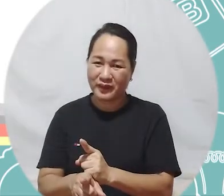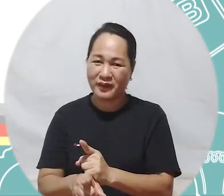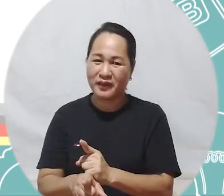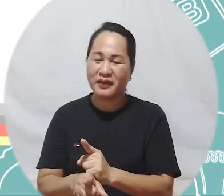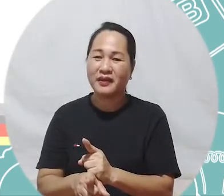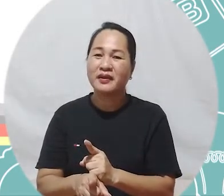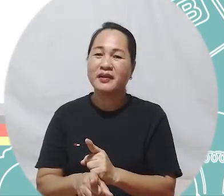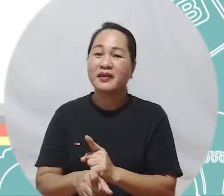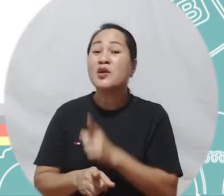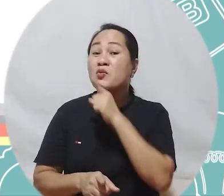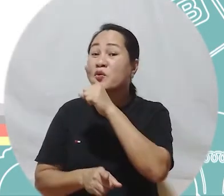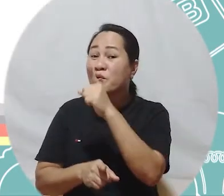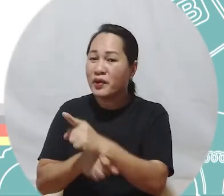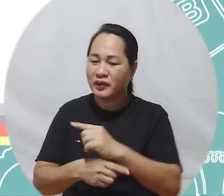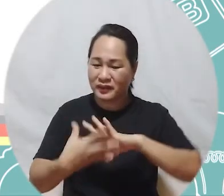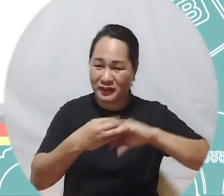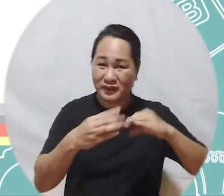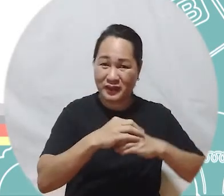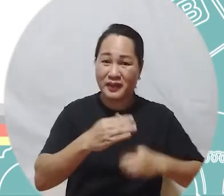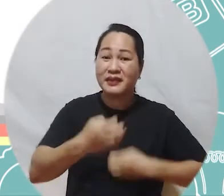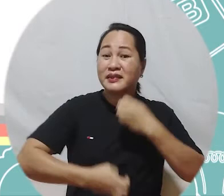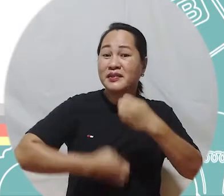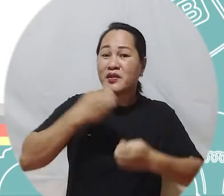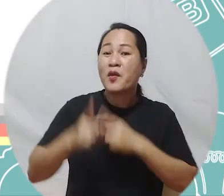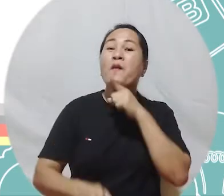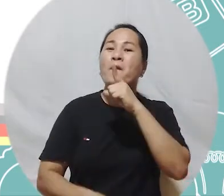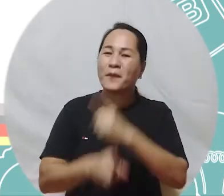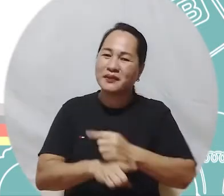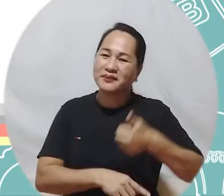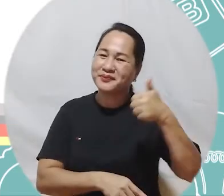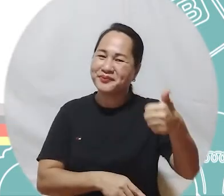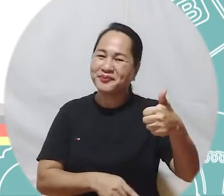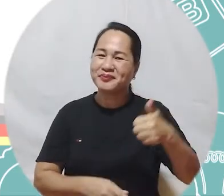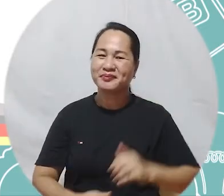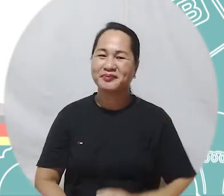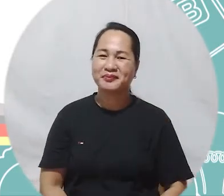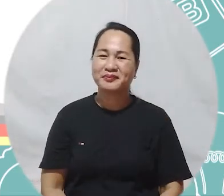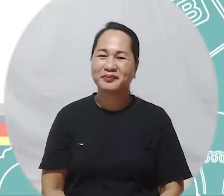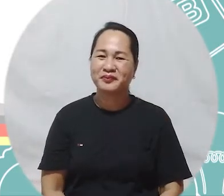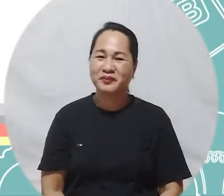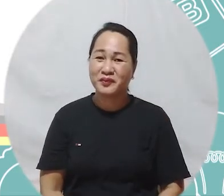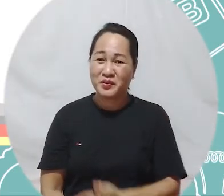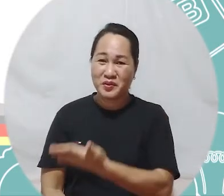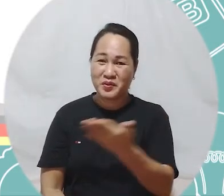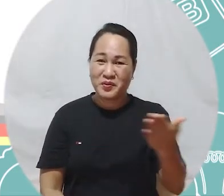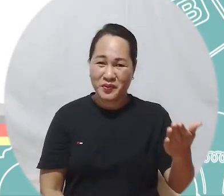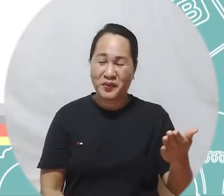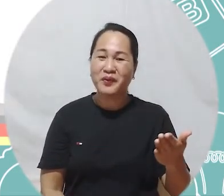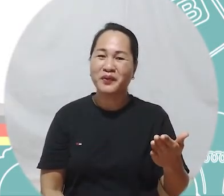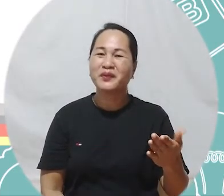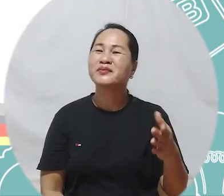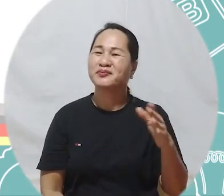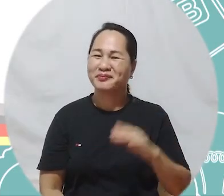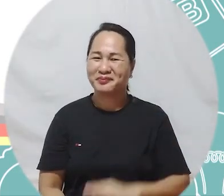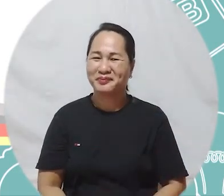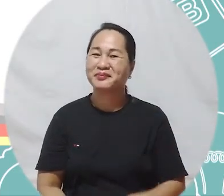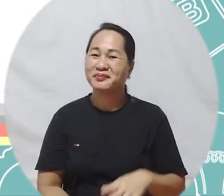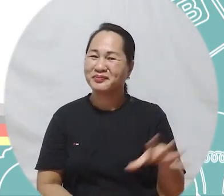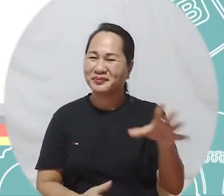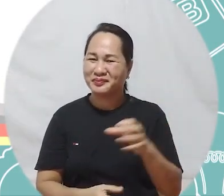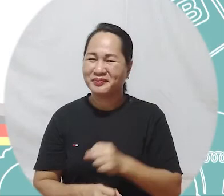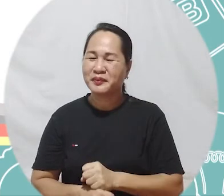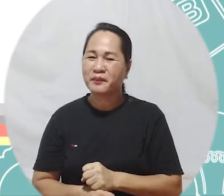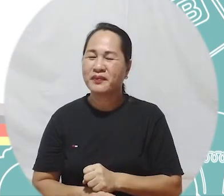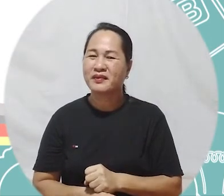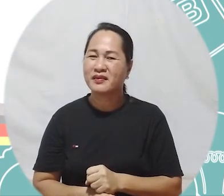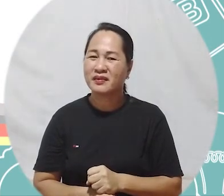Correct! This is a reality text because it expresses facts. Good job! You are really getting it. How about